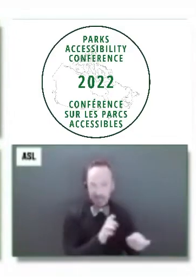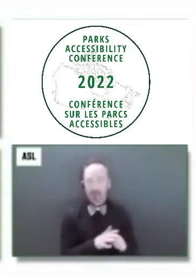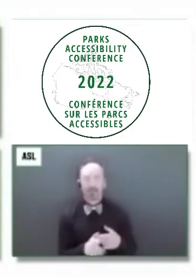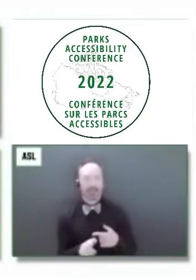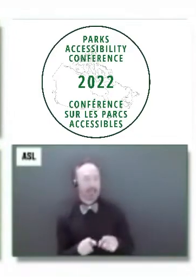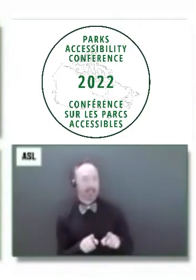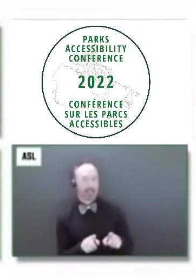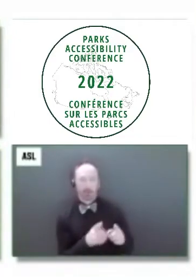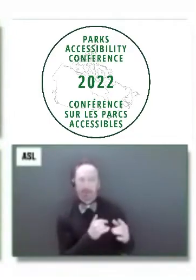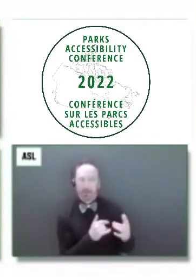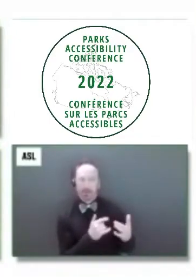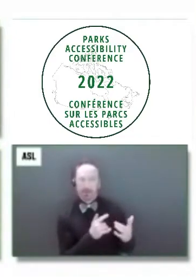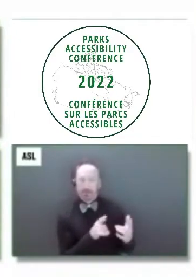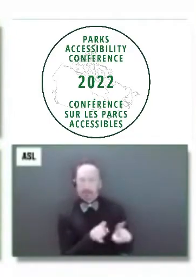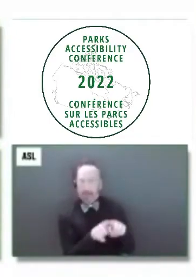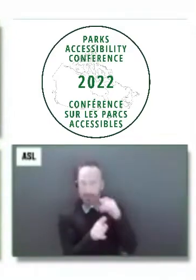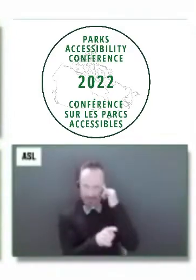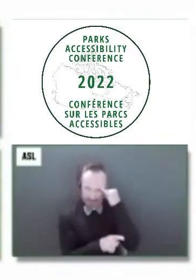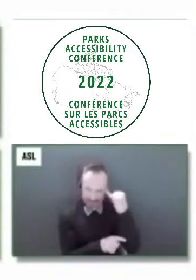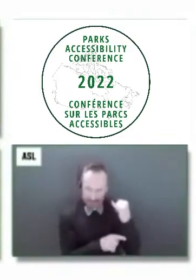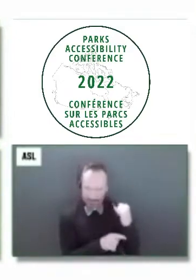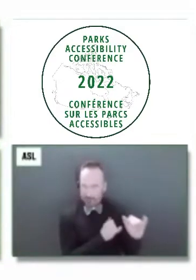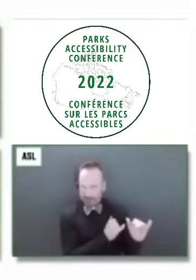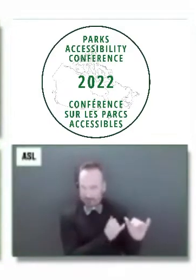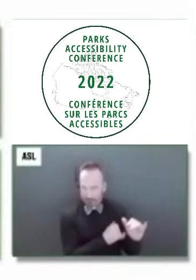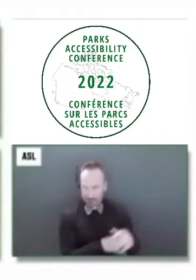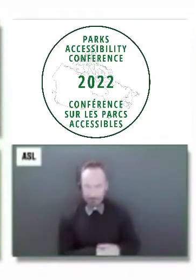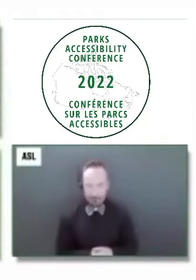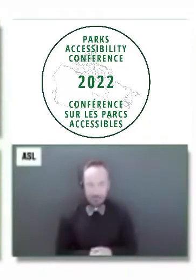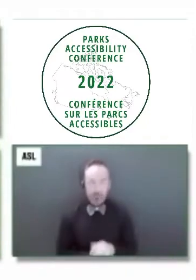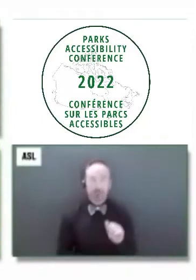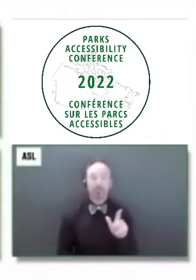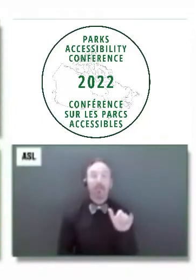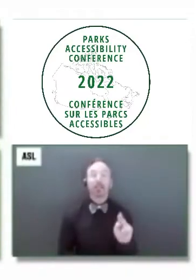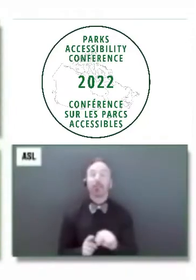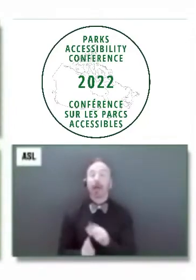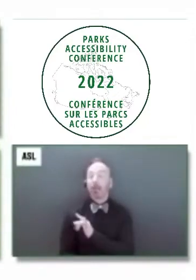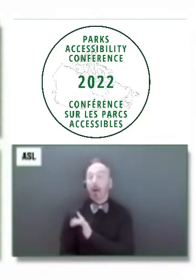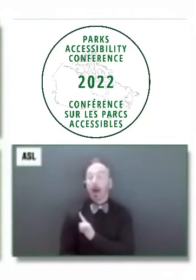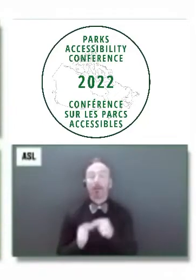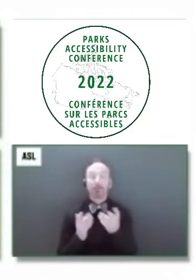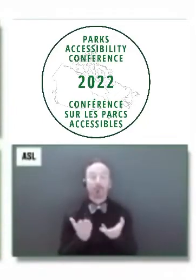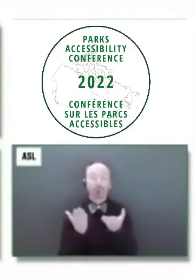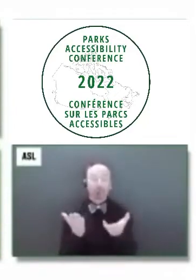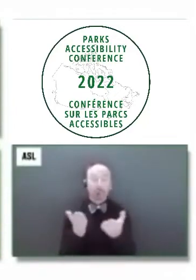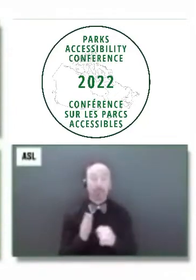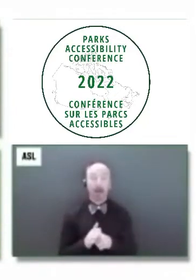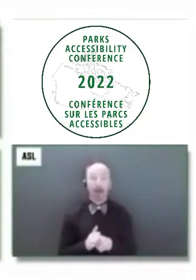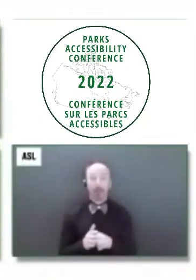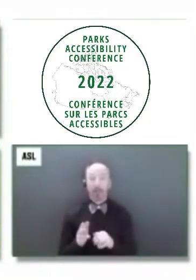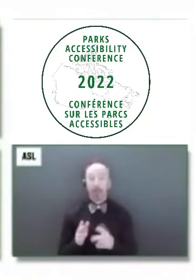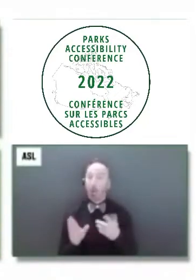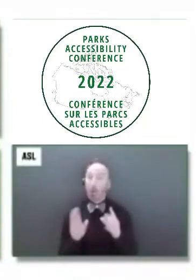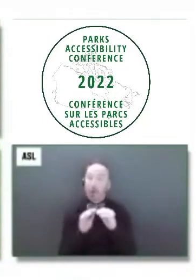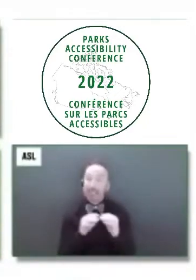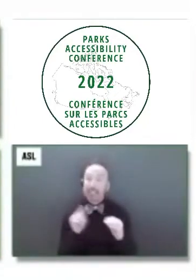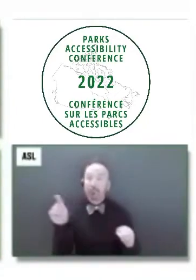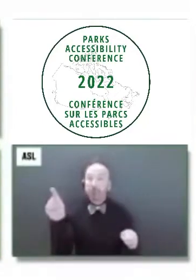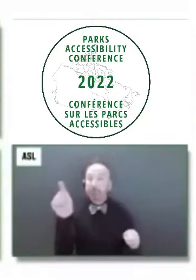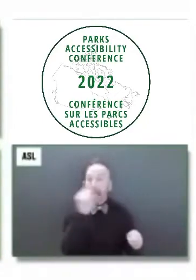fantastic advice and sort of suggestions of ways that we can be learning from what some organizations are already